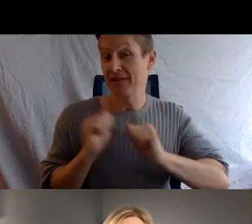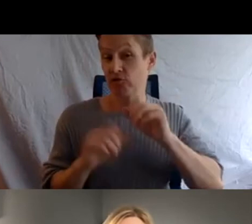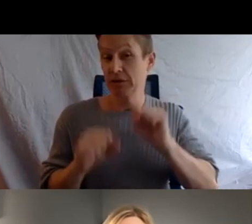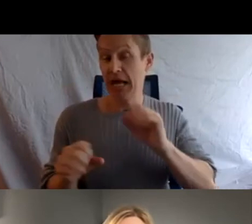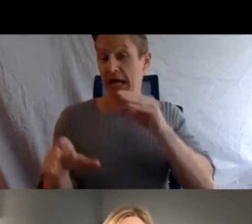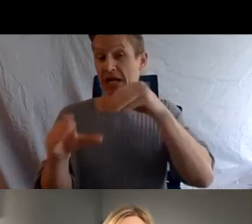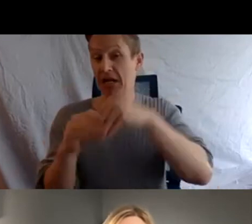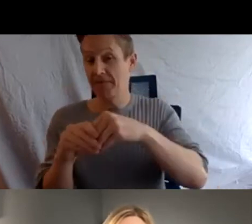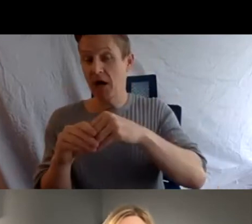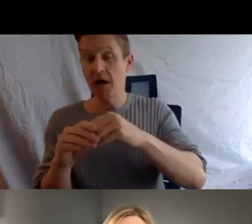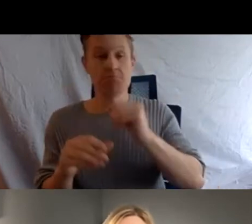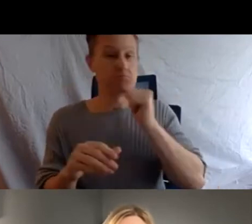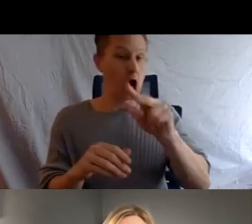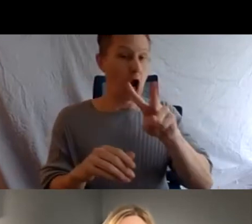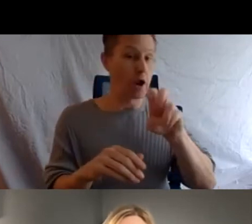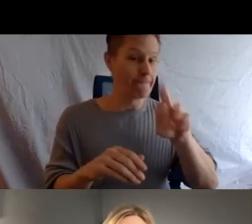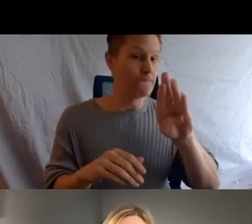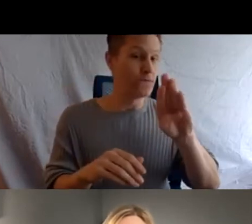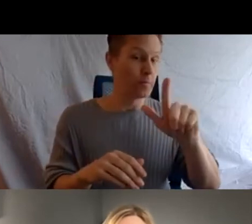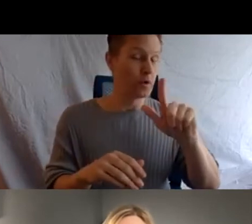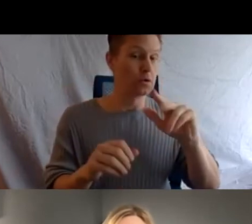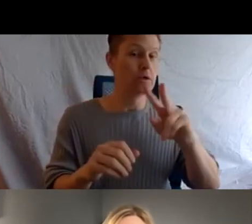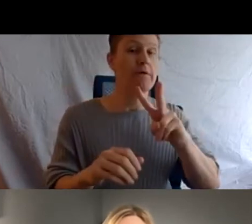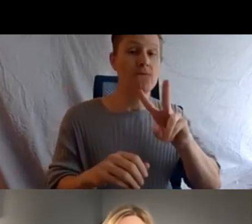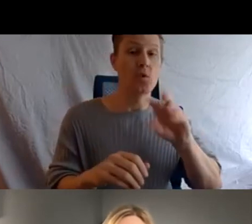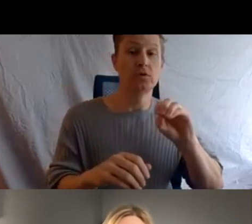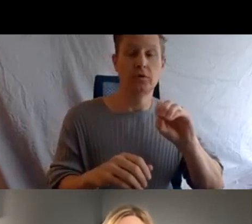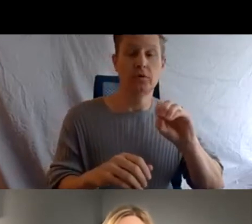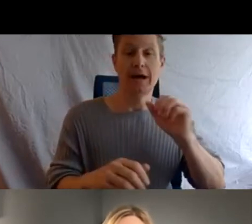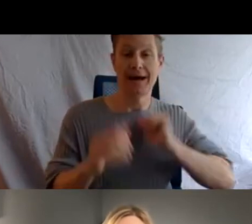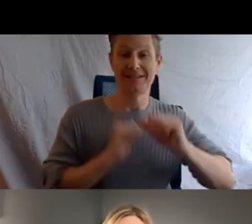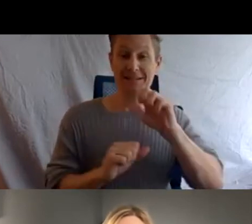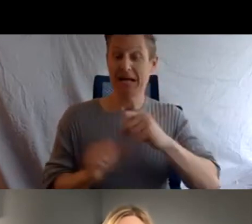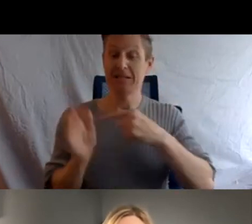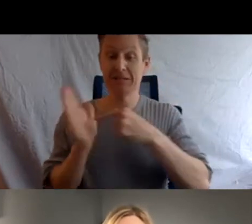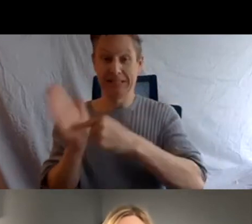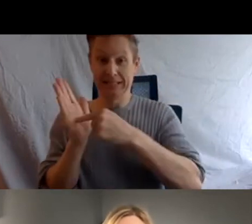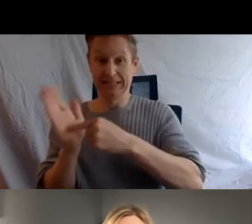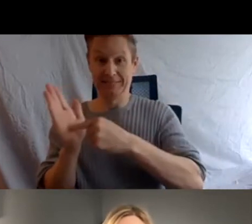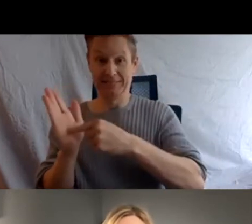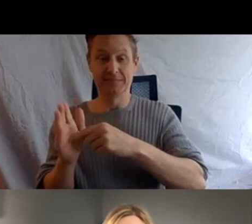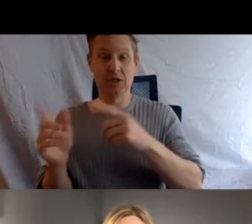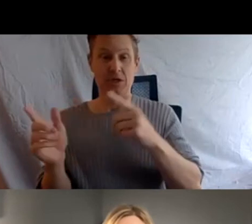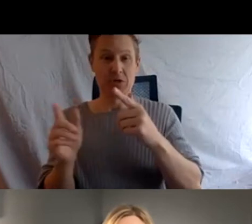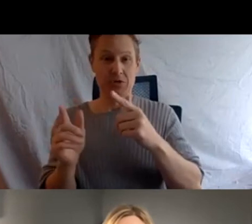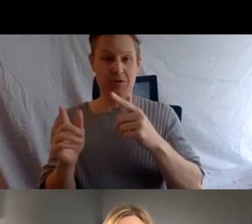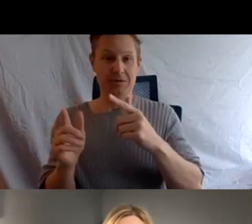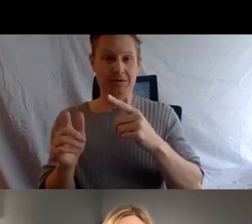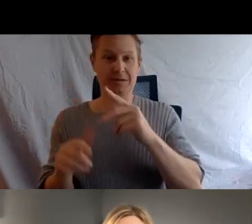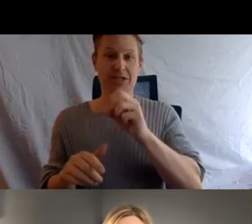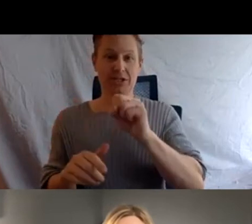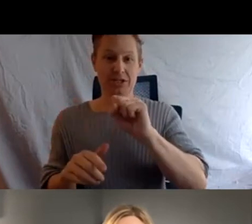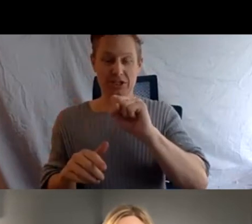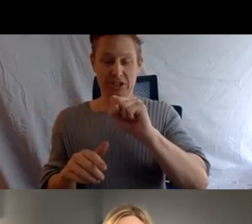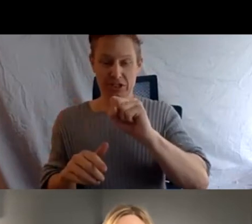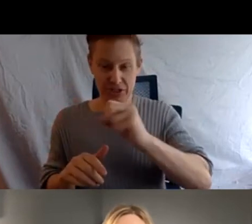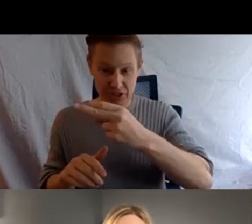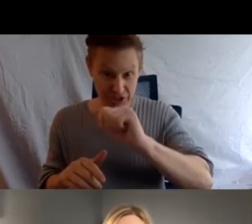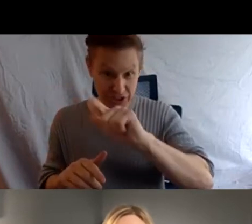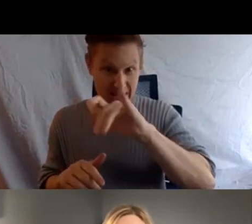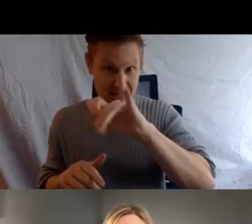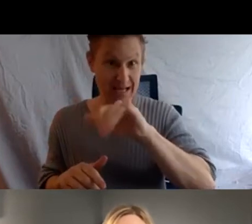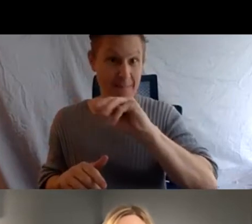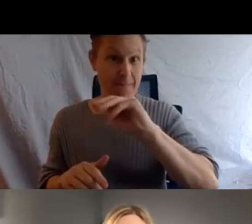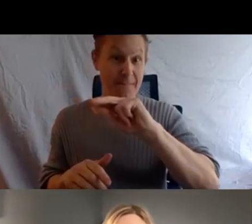being nonverbal and doing voiceover acting. So yes, that is an example. Recently, Shaylee Mansfield did Madagascar a